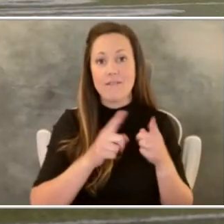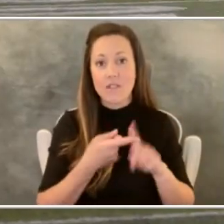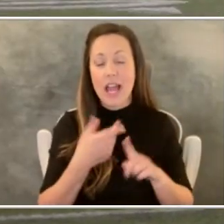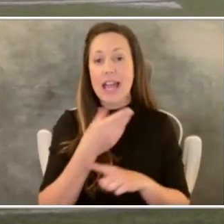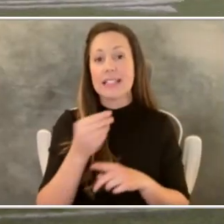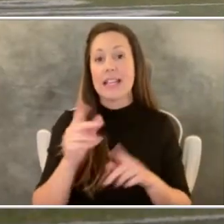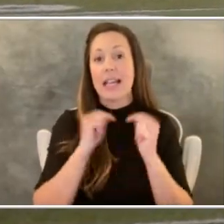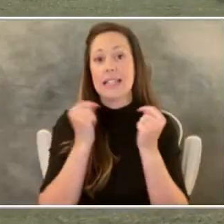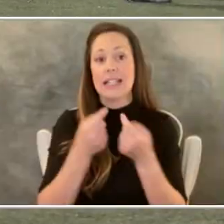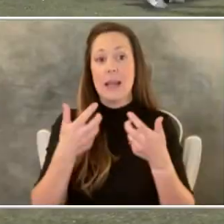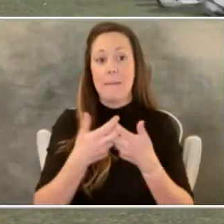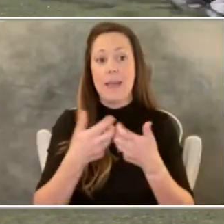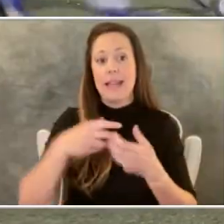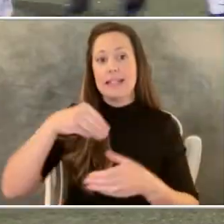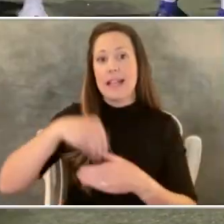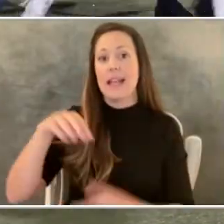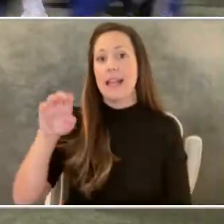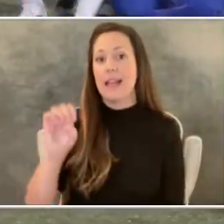in Gardner, Kansas.